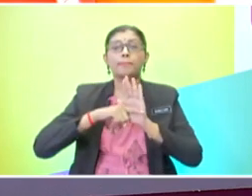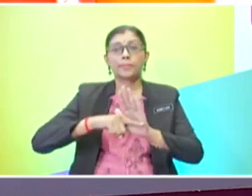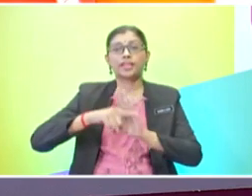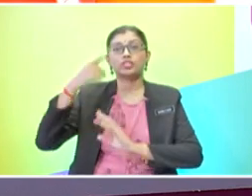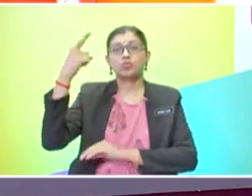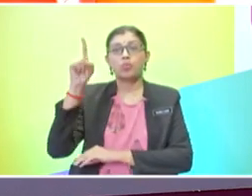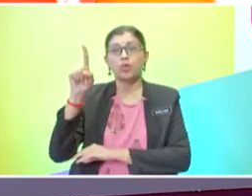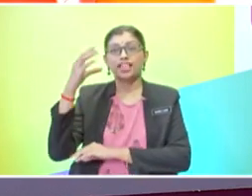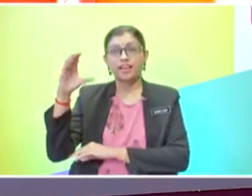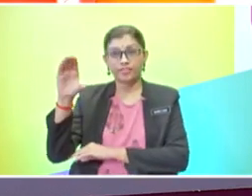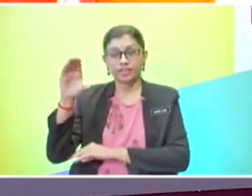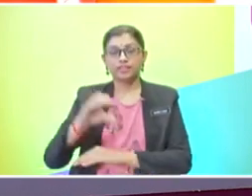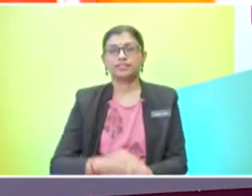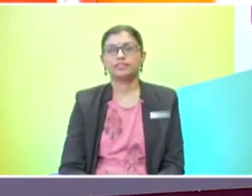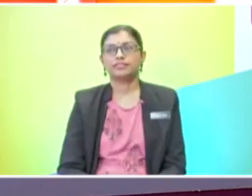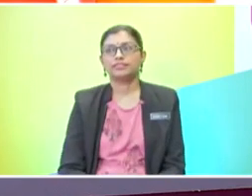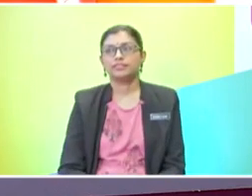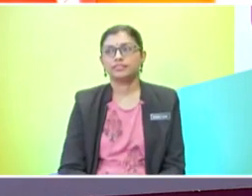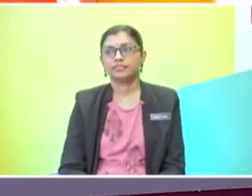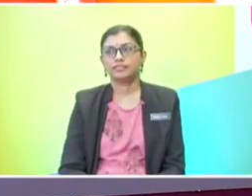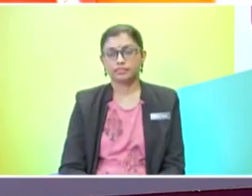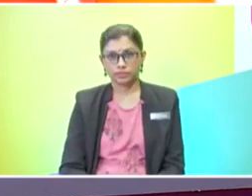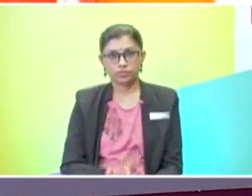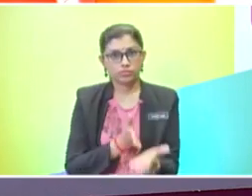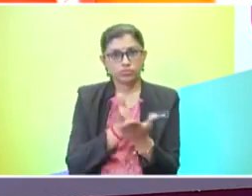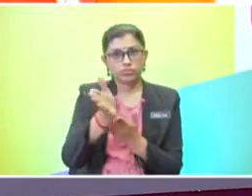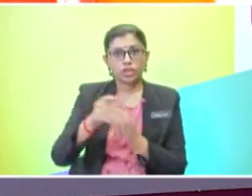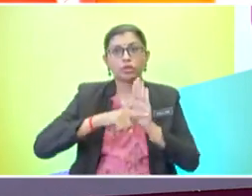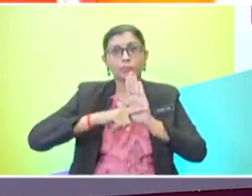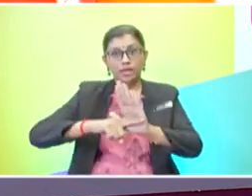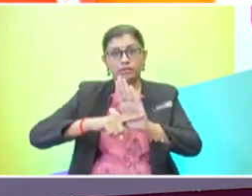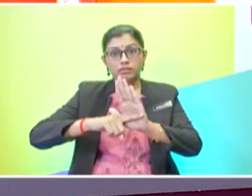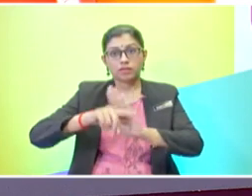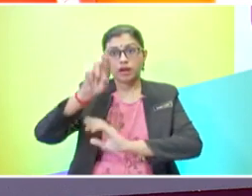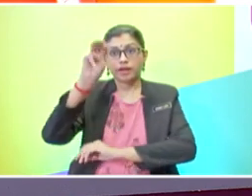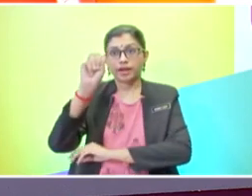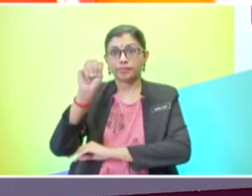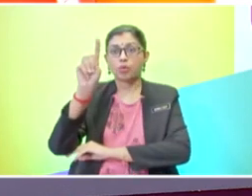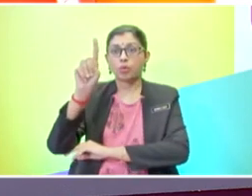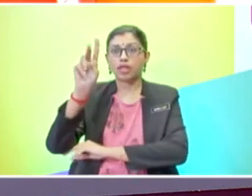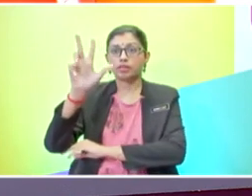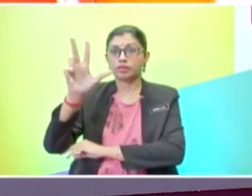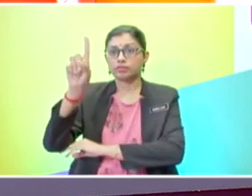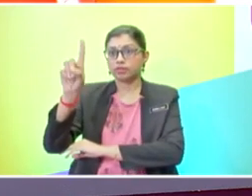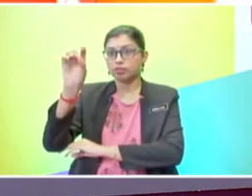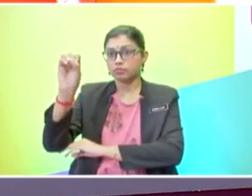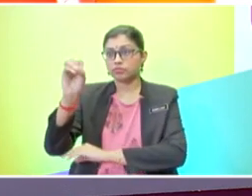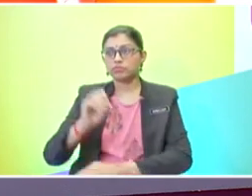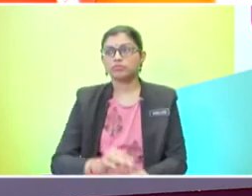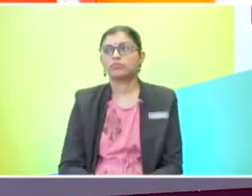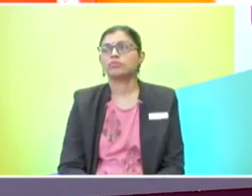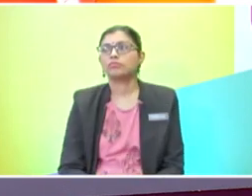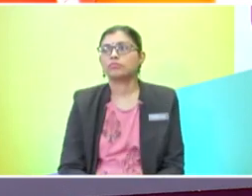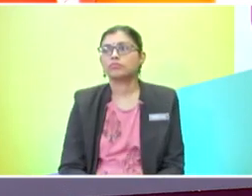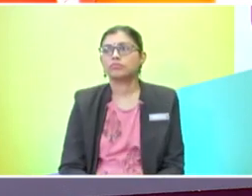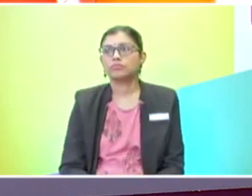RM 100 ringgit. It's a straight deduction. Correct, okay. Which means I get it for only 1,000. Oh,